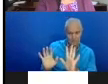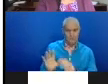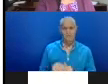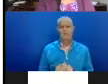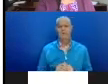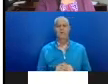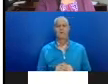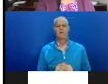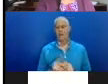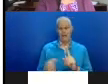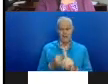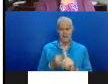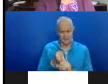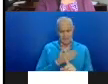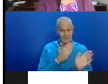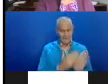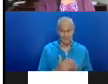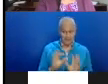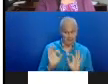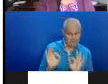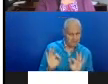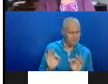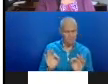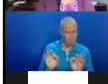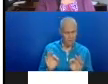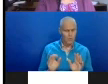What impact his plan to stop the abuse is actually going to have on her.